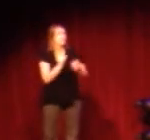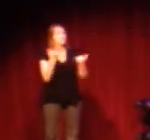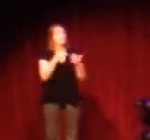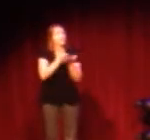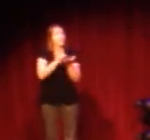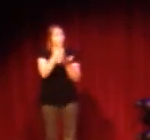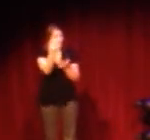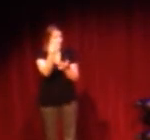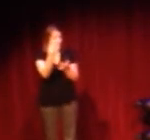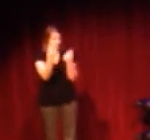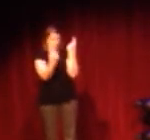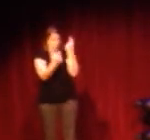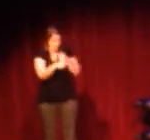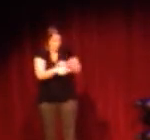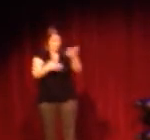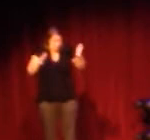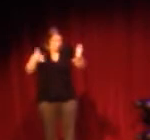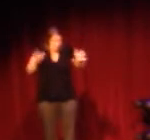count to four once. Right over here.